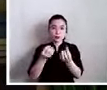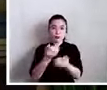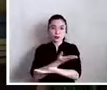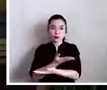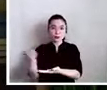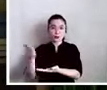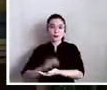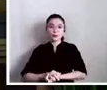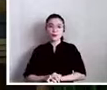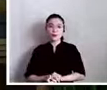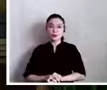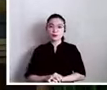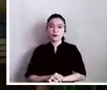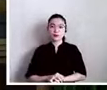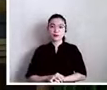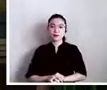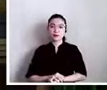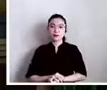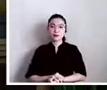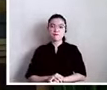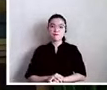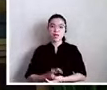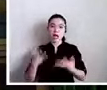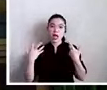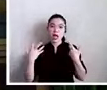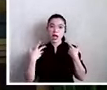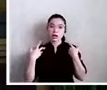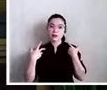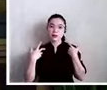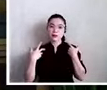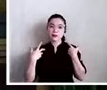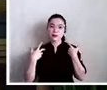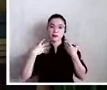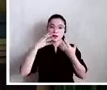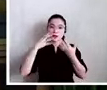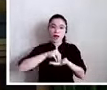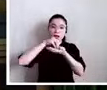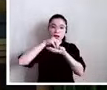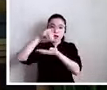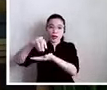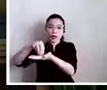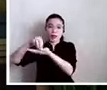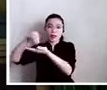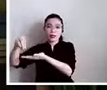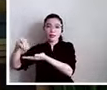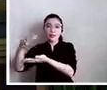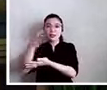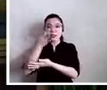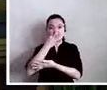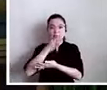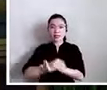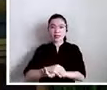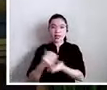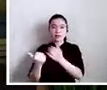forms. Naay nang hatag og mga relief goods, others would shell off their